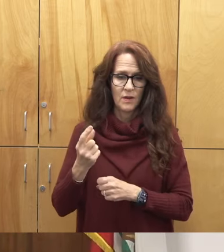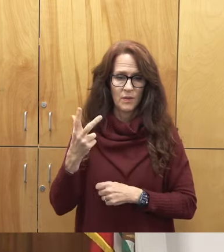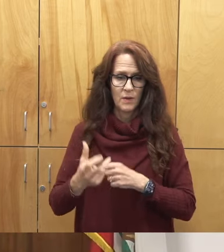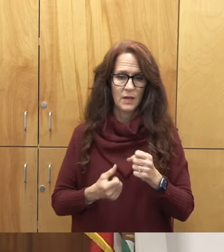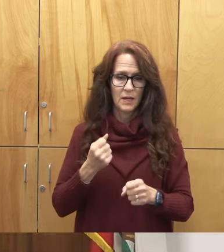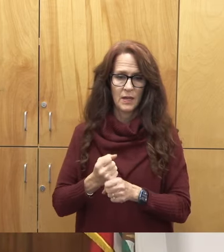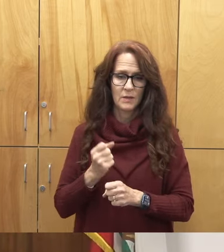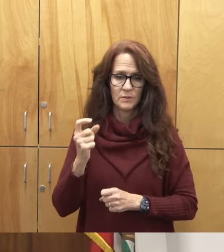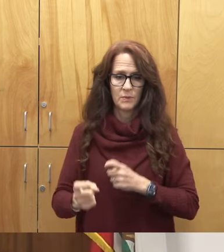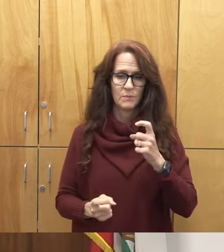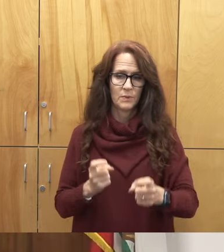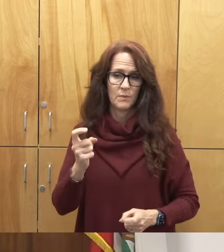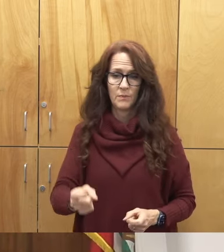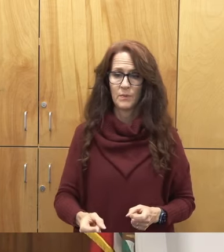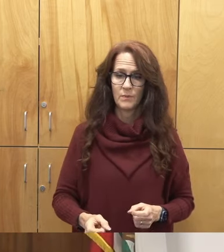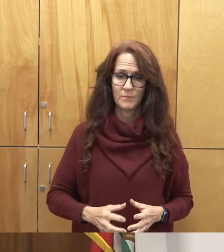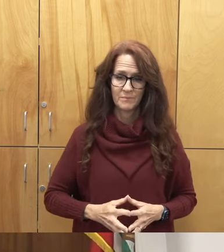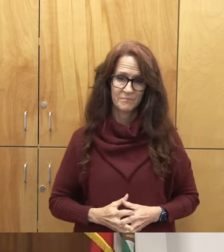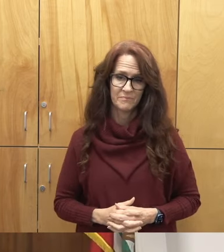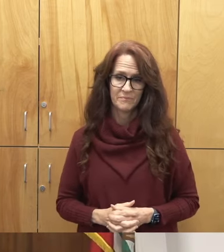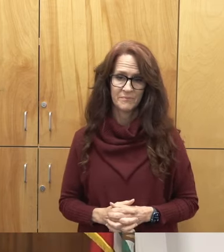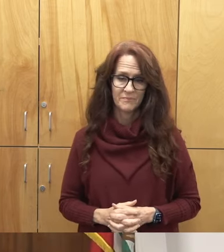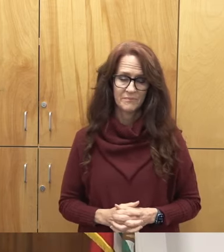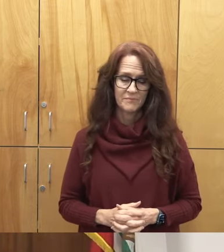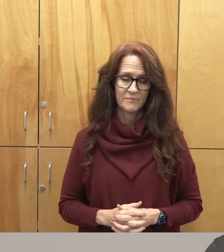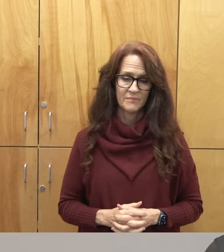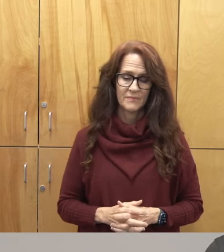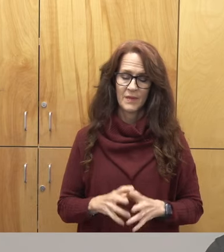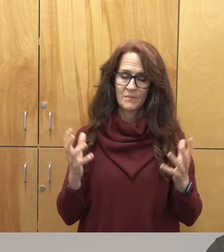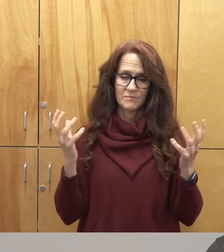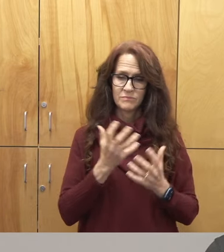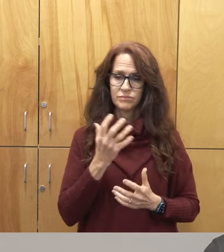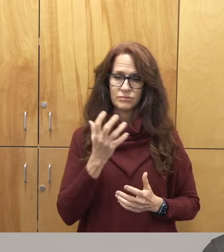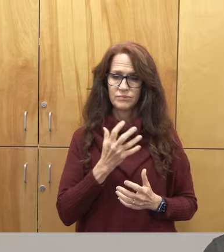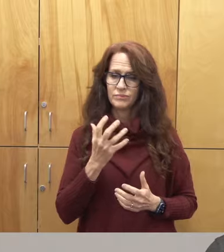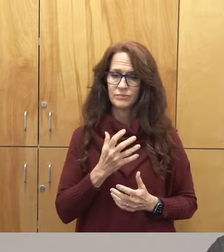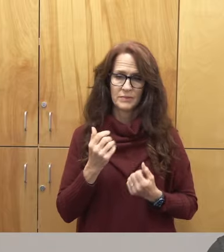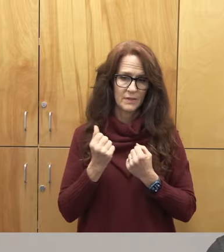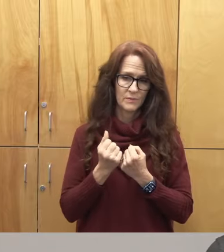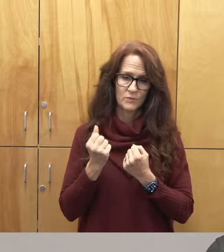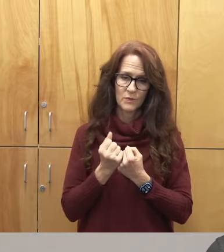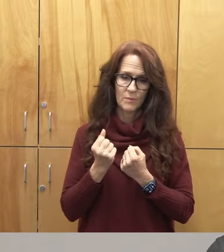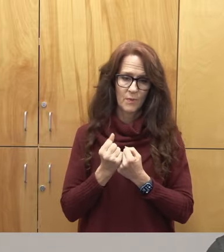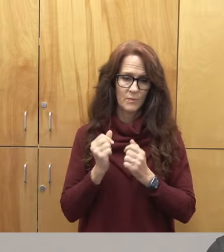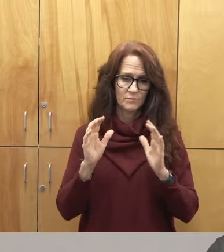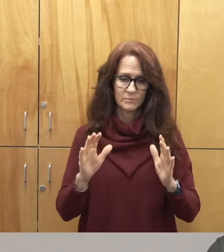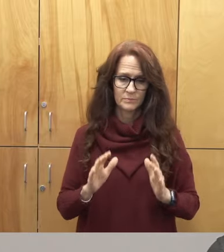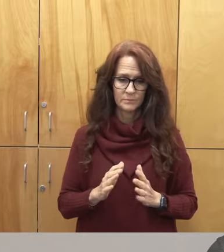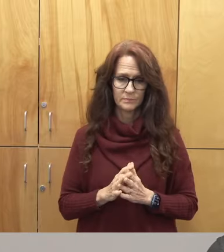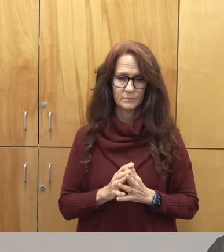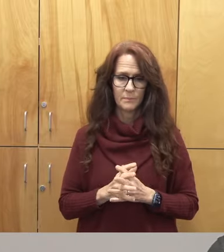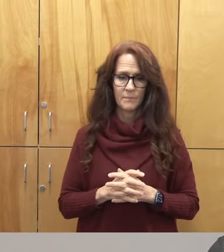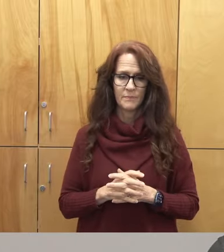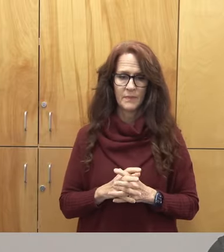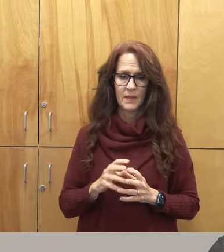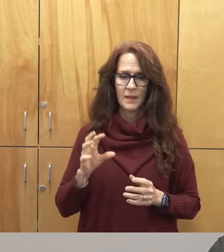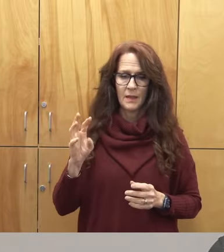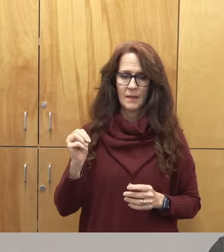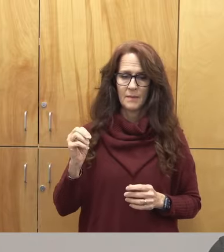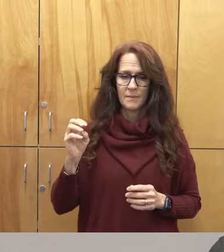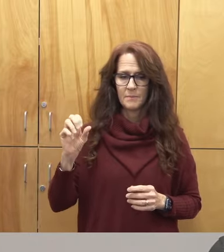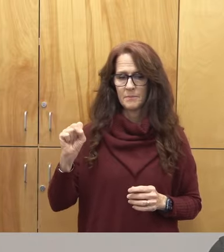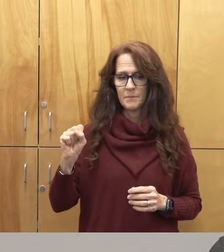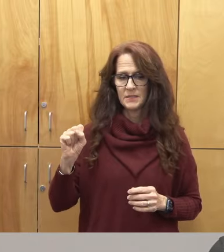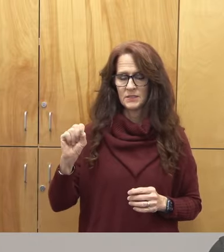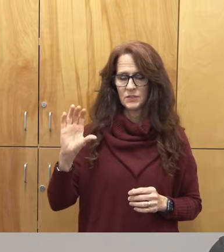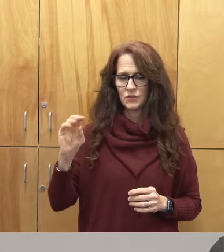3 years. Yeah. So incredible support from Ms. Chan Hopson and the KPA.